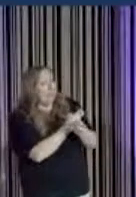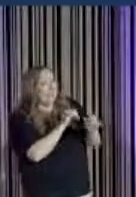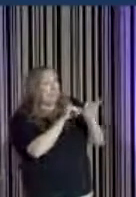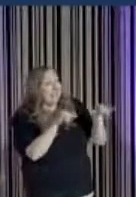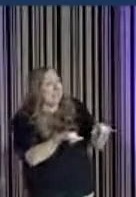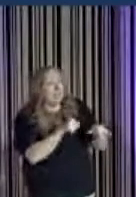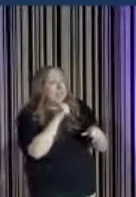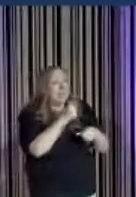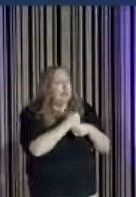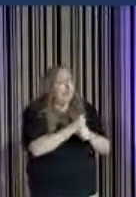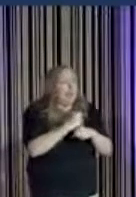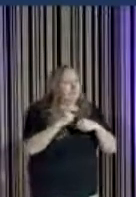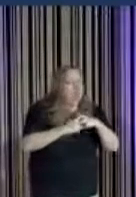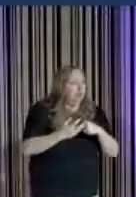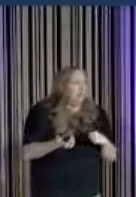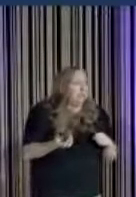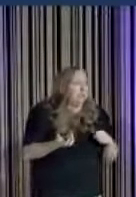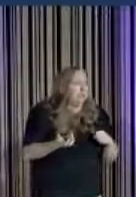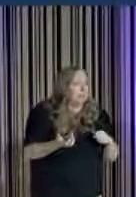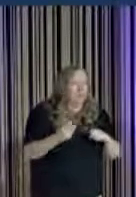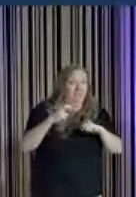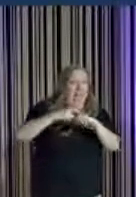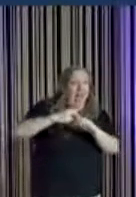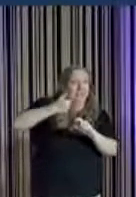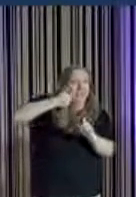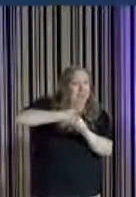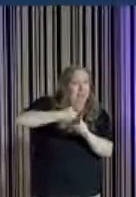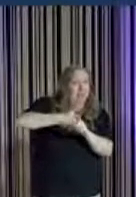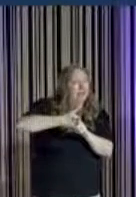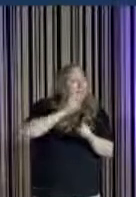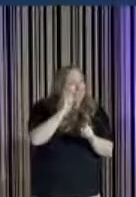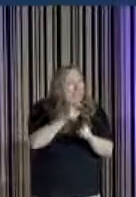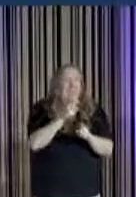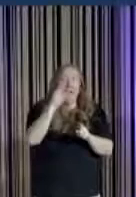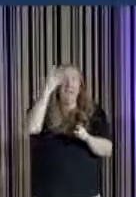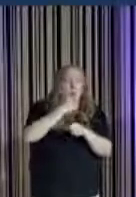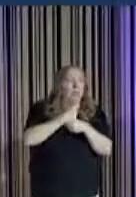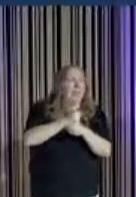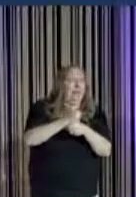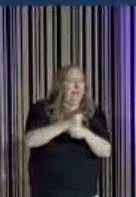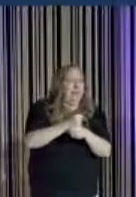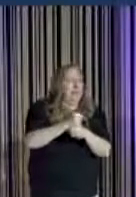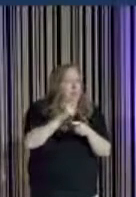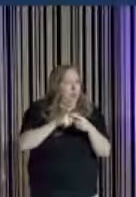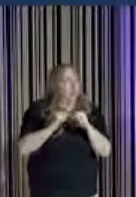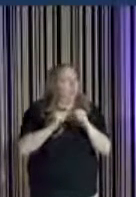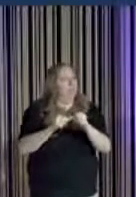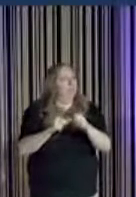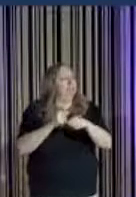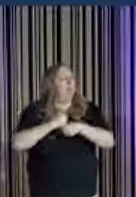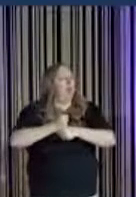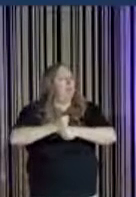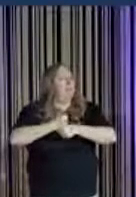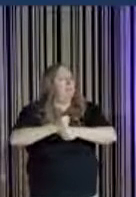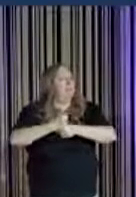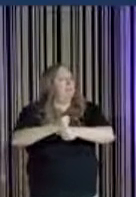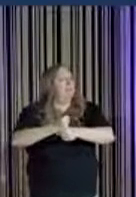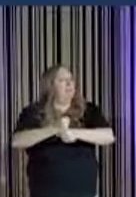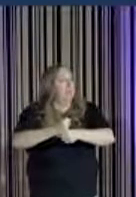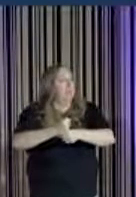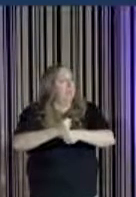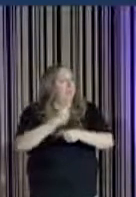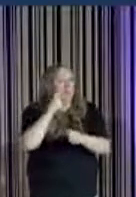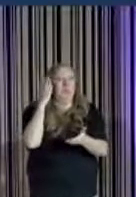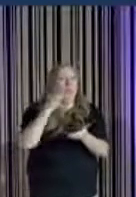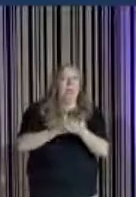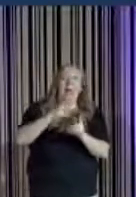make viruses. And so these viruses needed photosynthesis in order for those viruses to be productive. Another